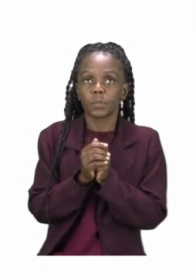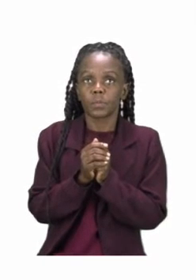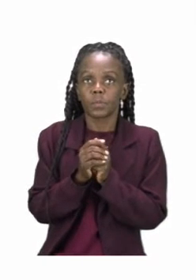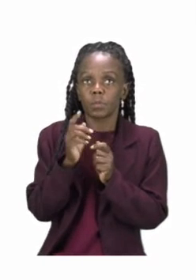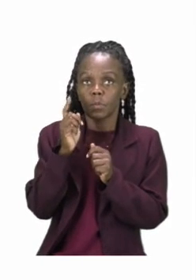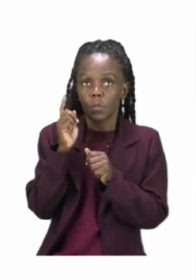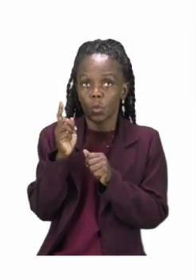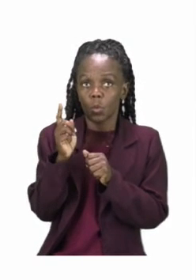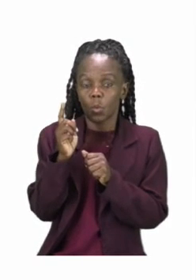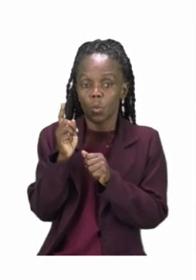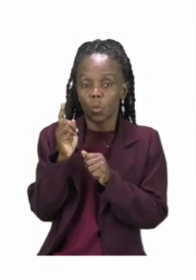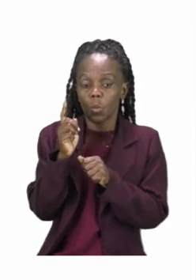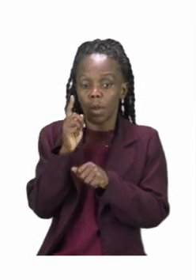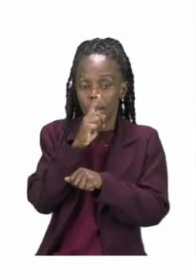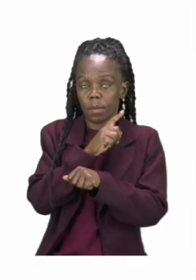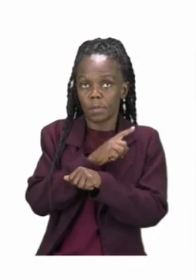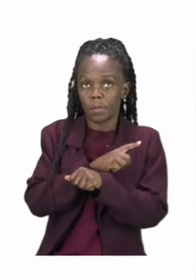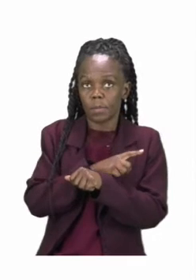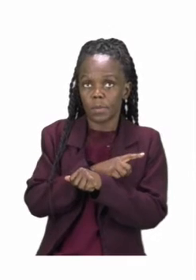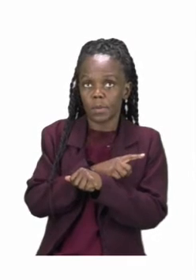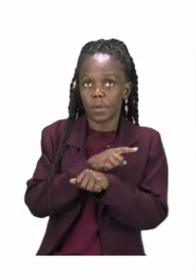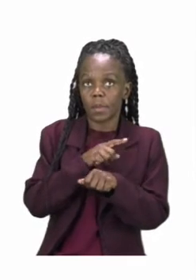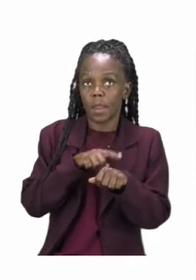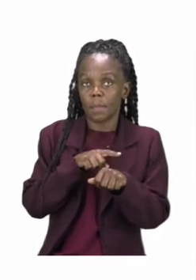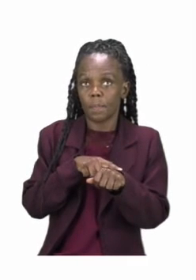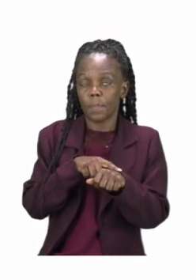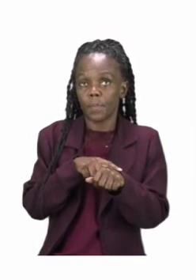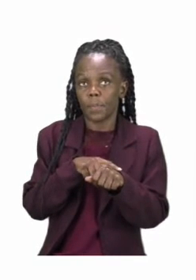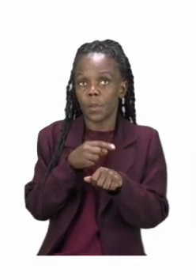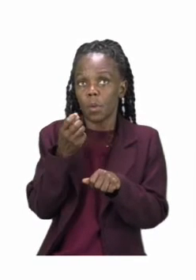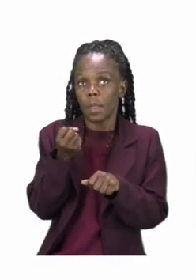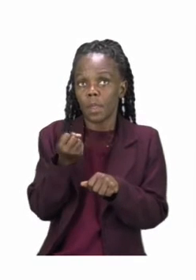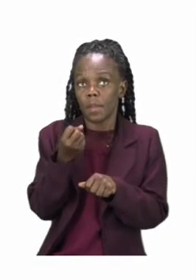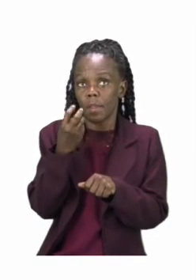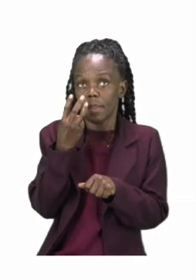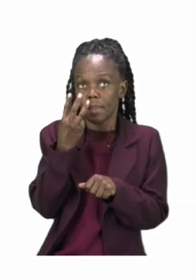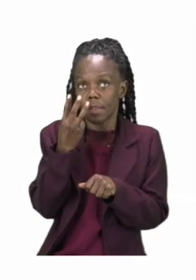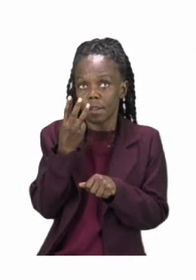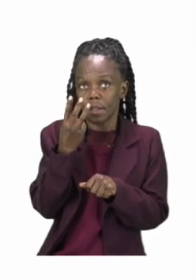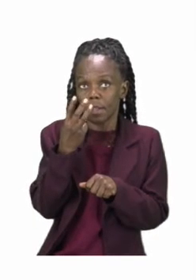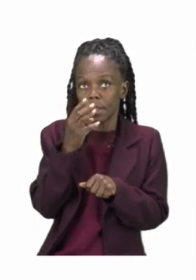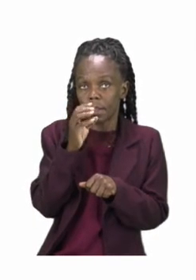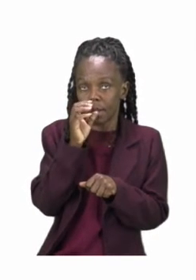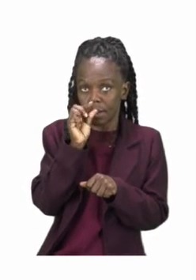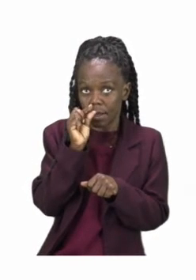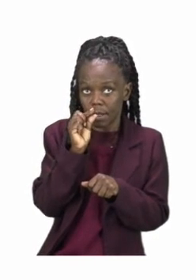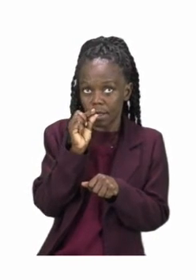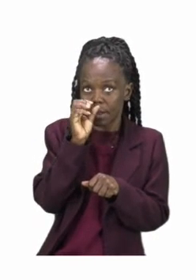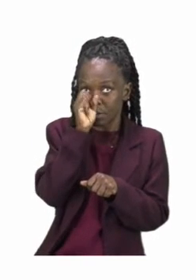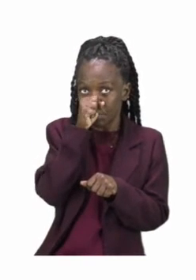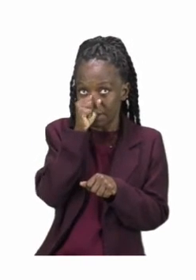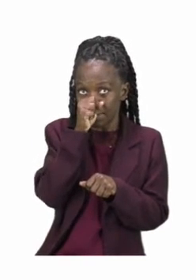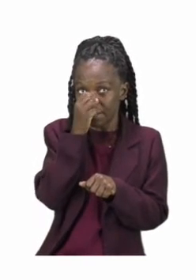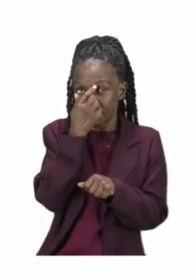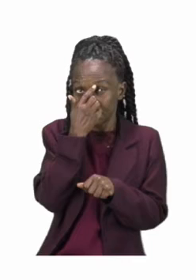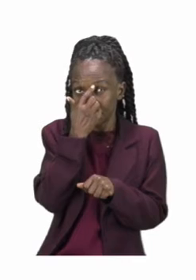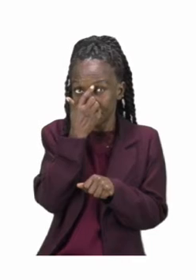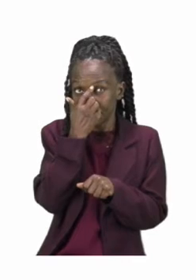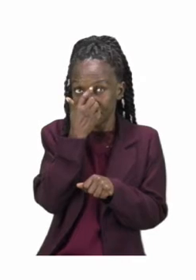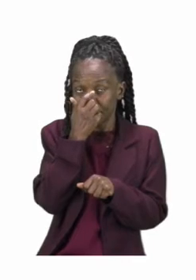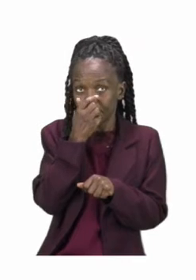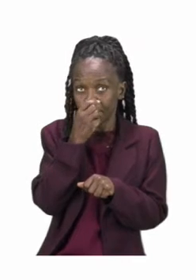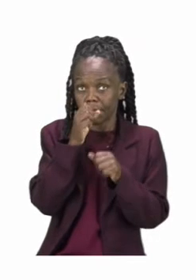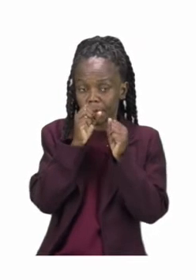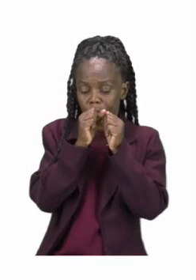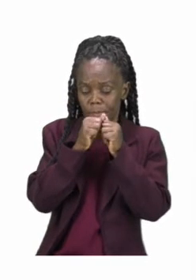Once upon a time, there were 3 little pigs. They